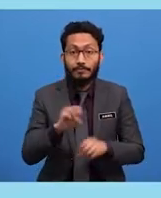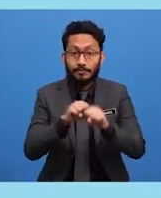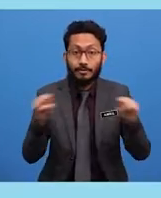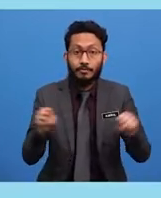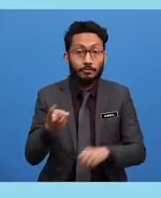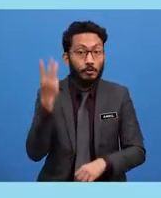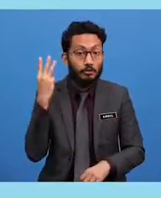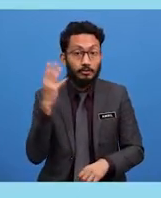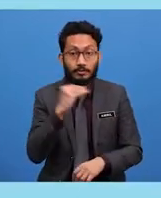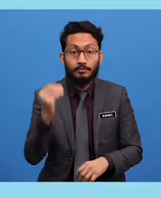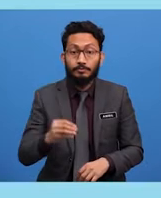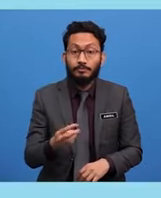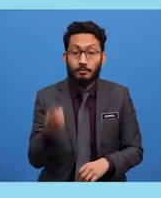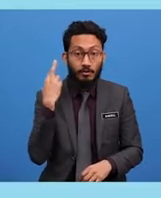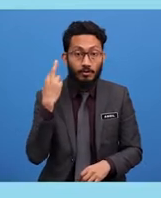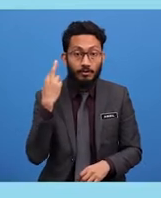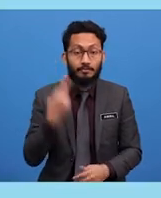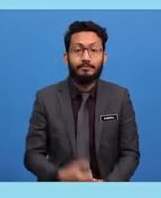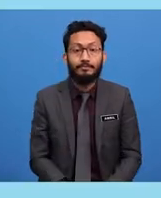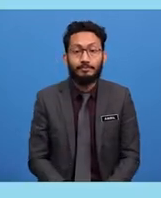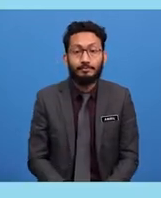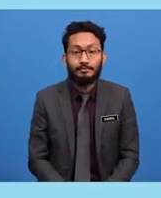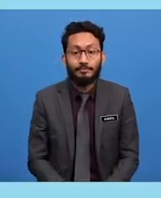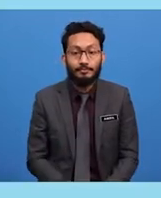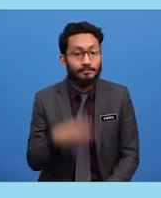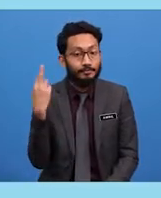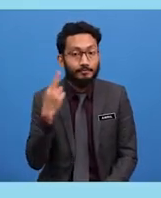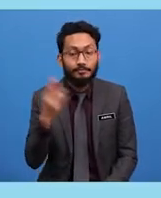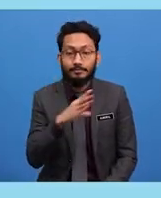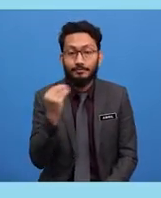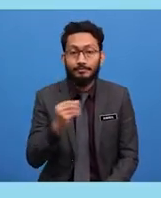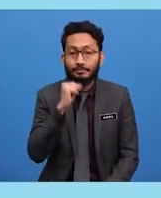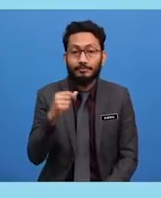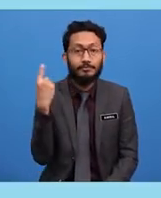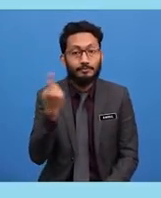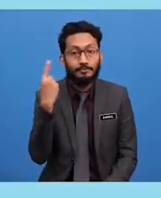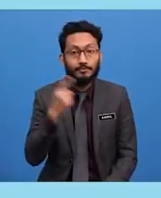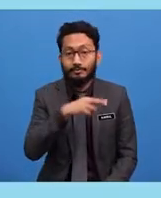be, such as was and were, or even the regular